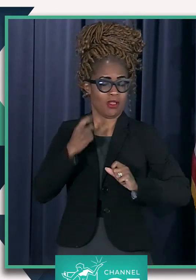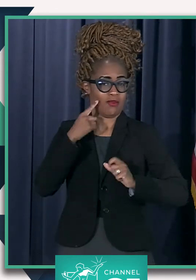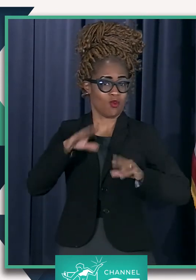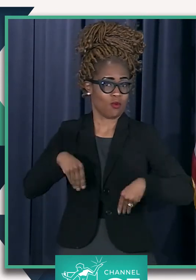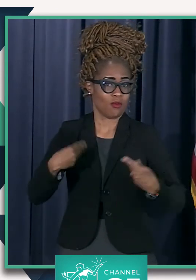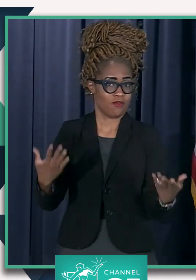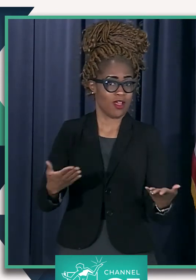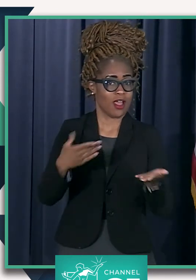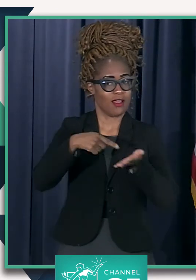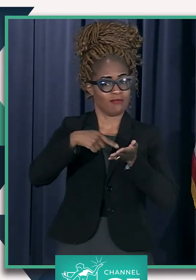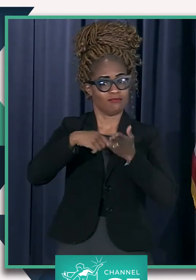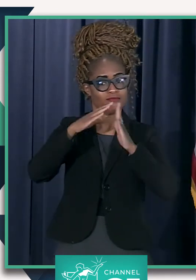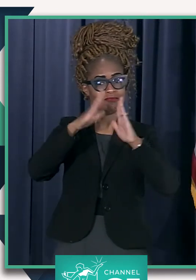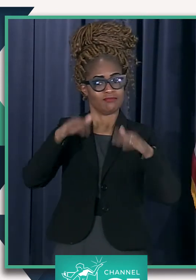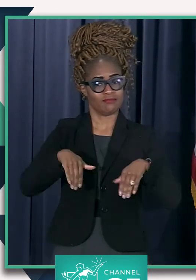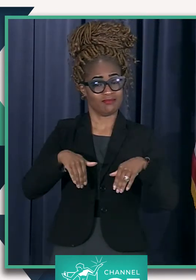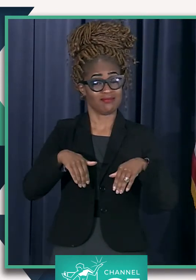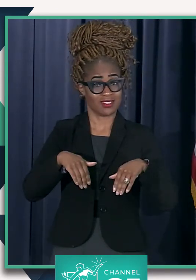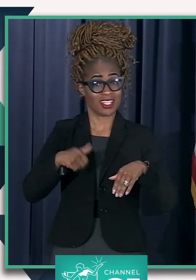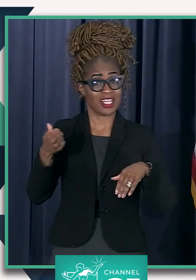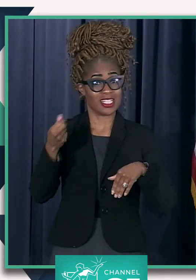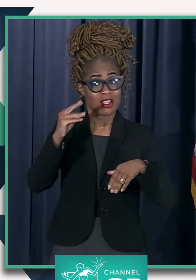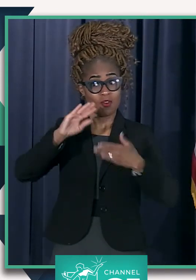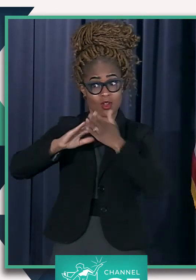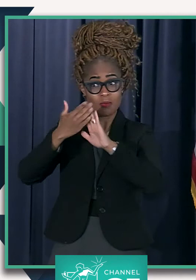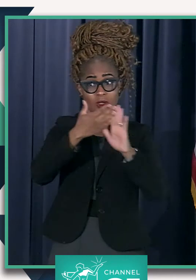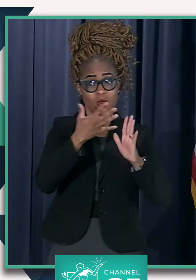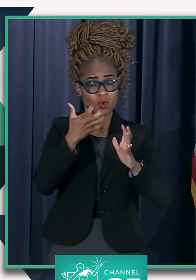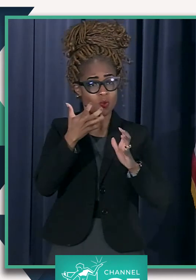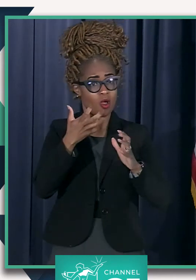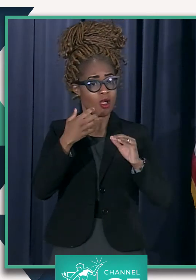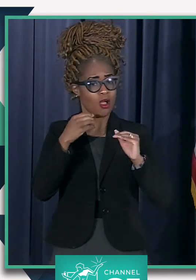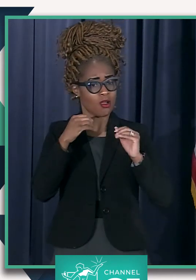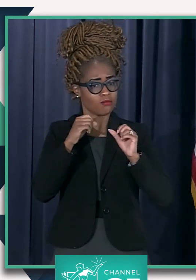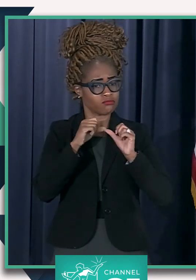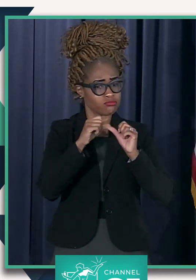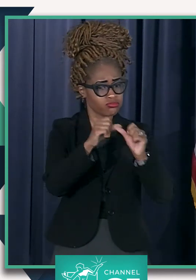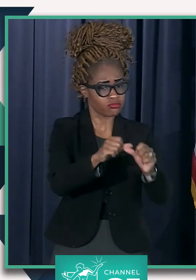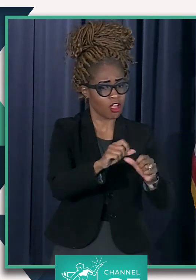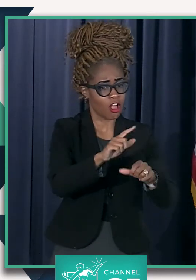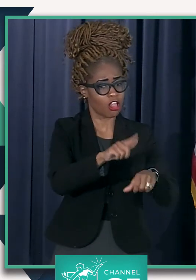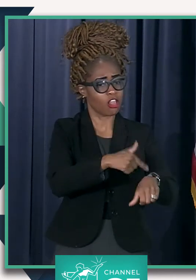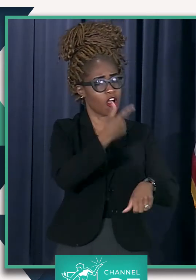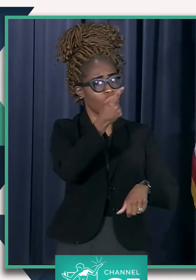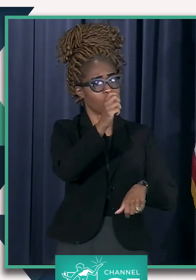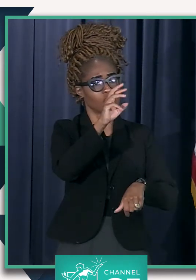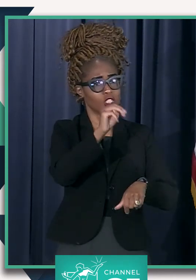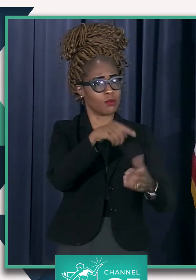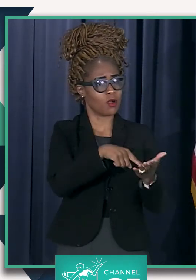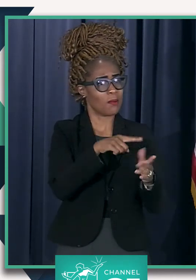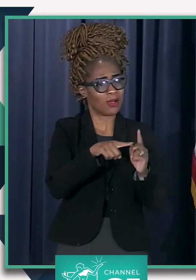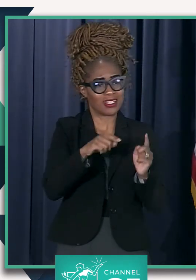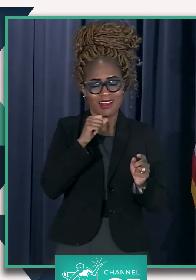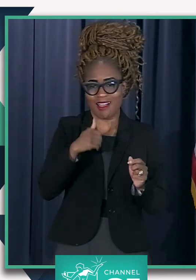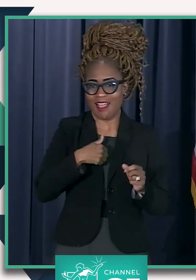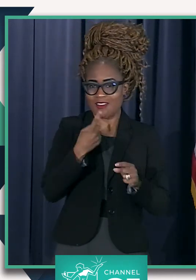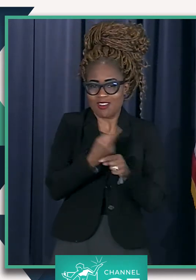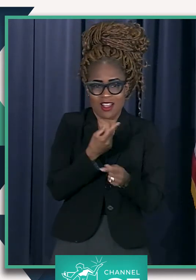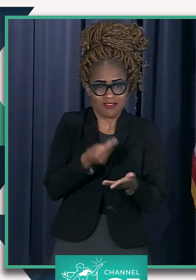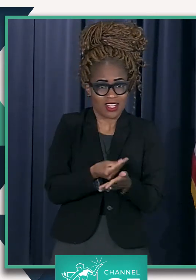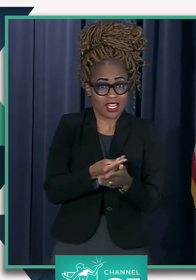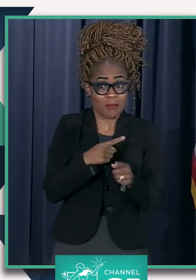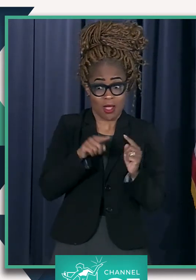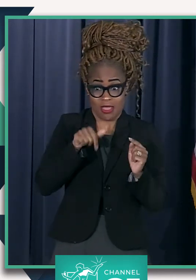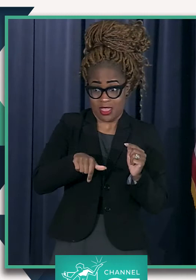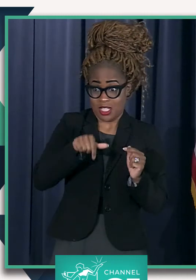huge. There are several communities that we have wanted to make long-term affordable and just did not have the right financing tools. This new fund is filling a